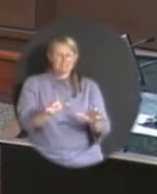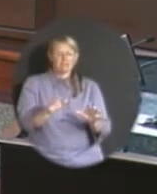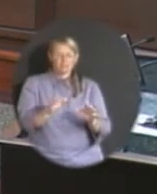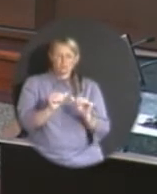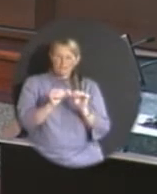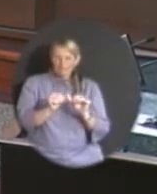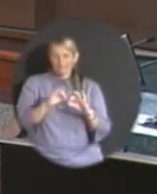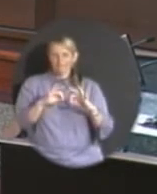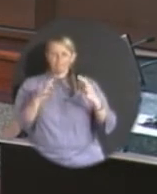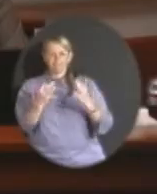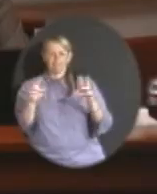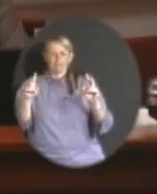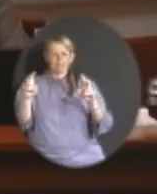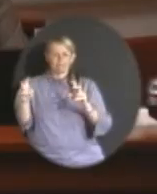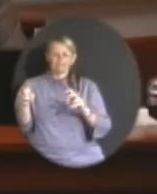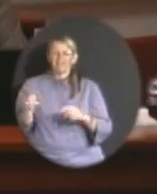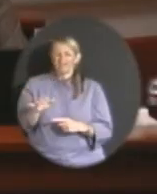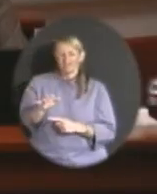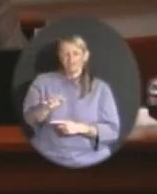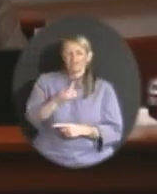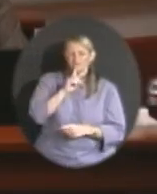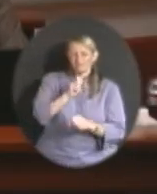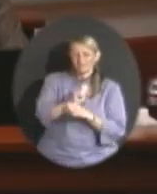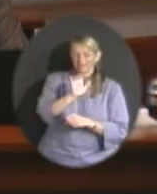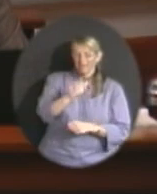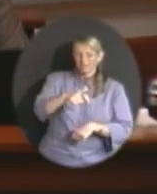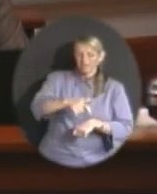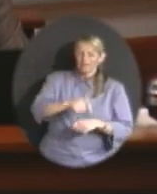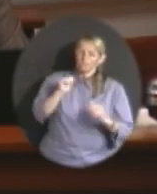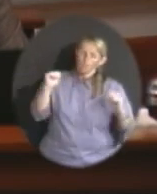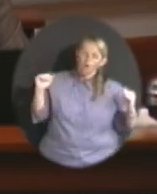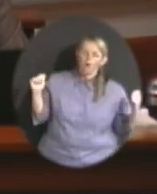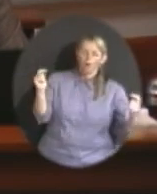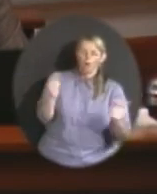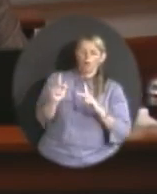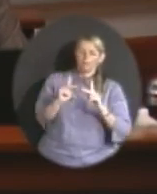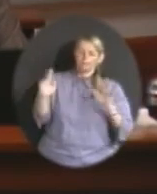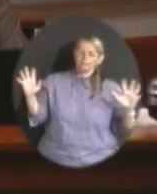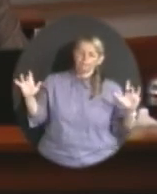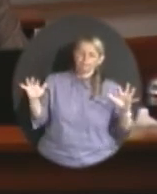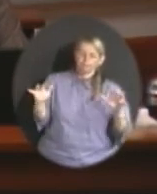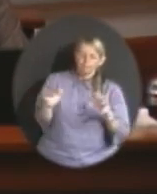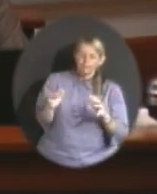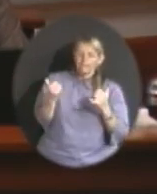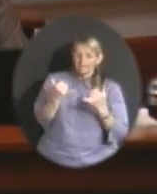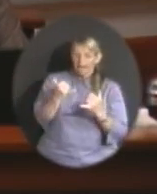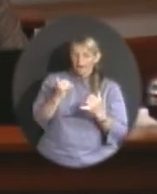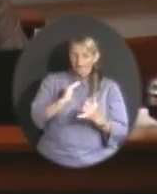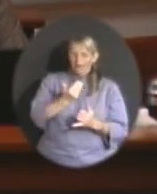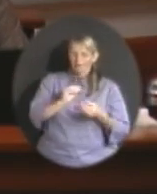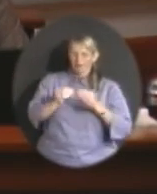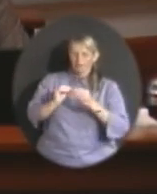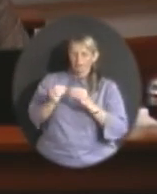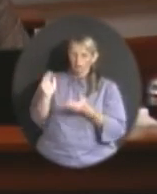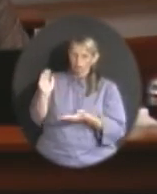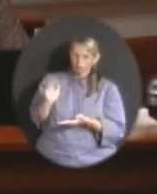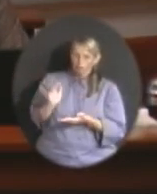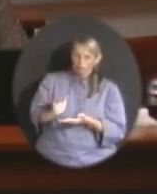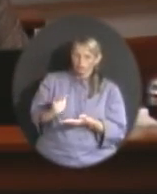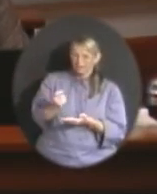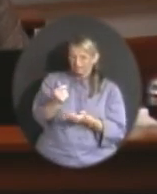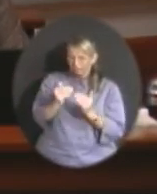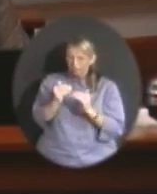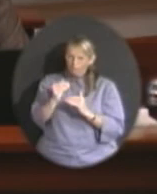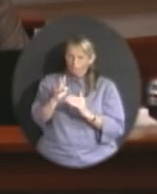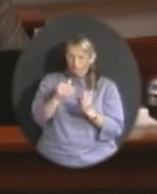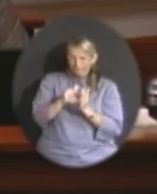that we brought everybody together, because when you're talking even at numbers that are smaller now, over 4,000 employees, it's difficult to